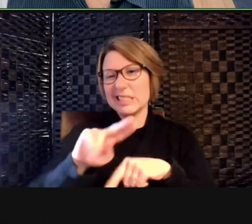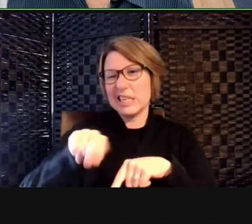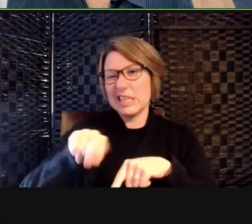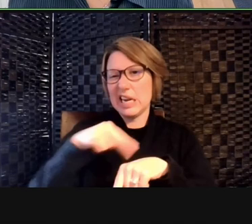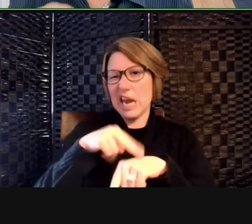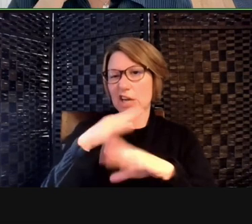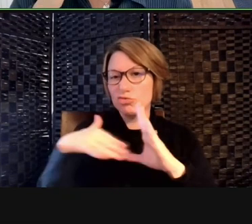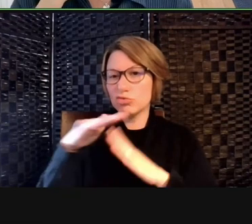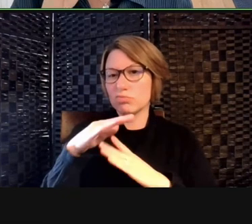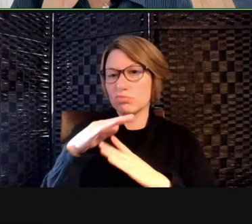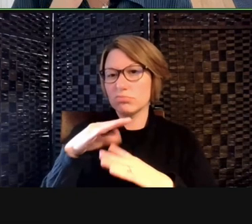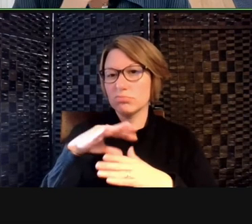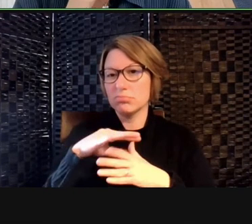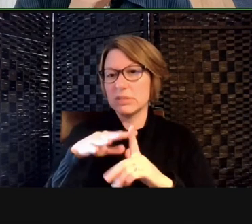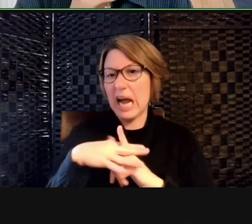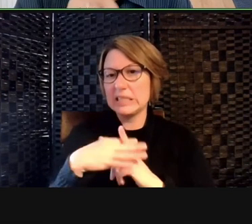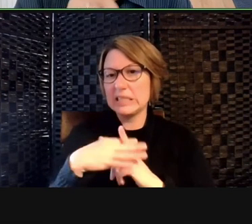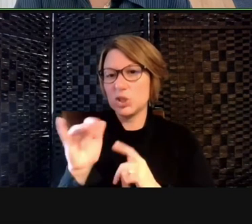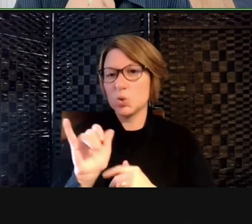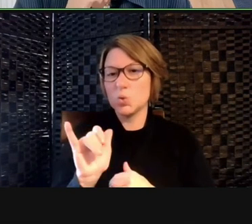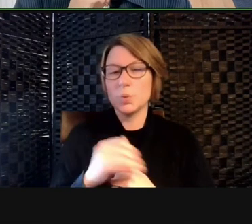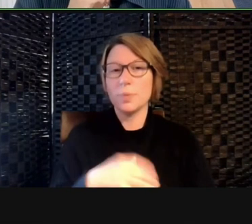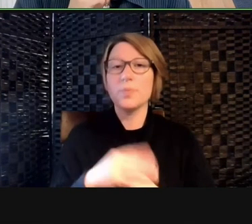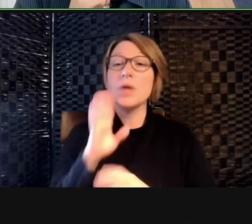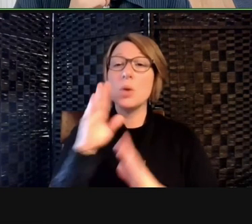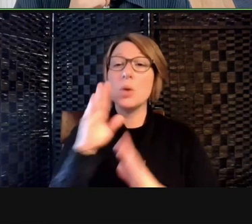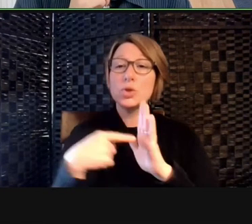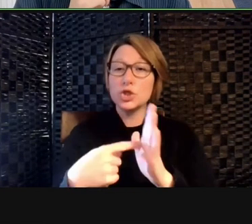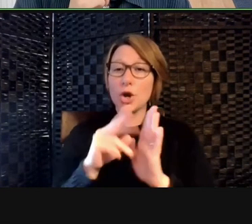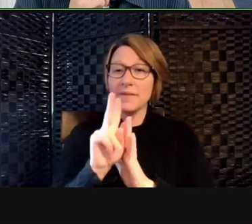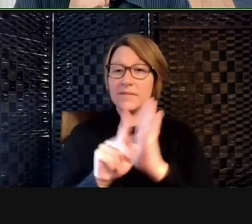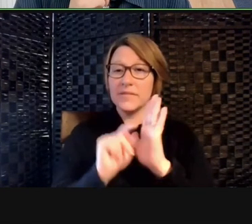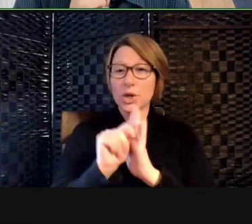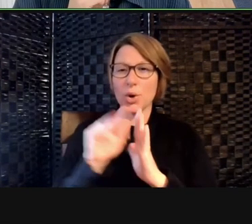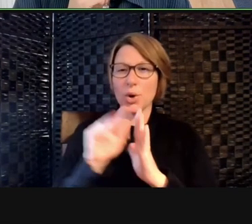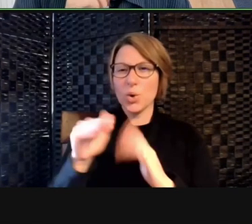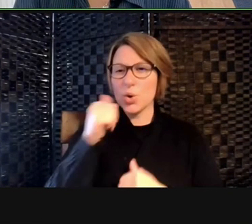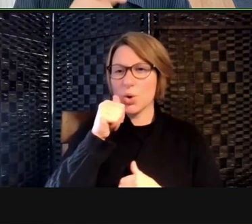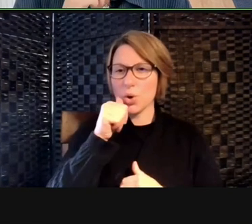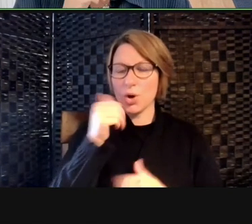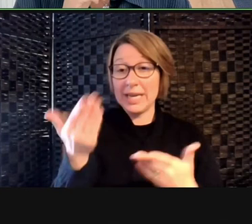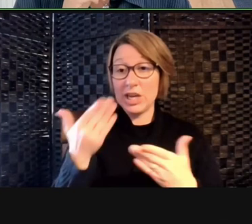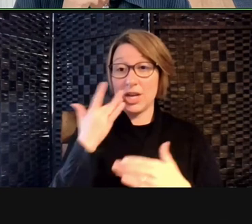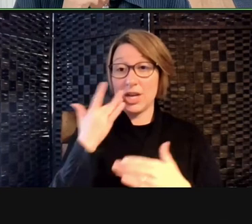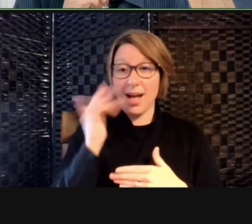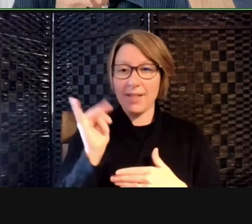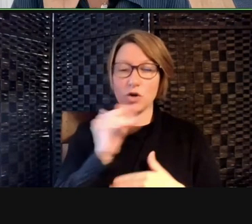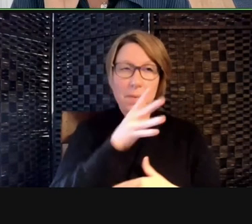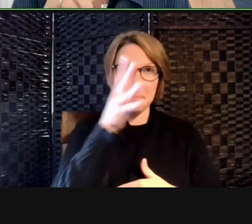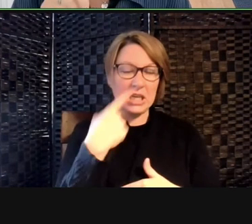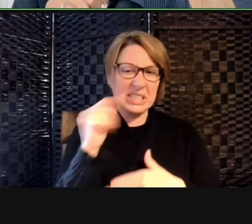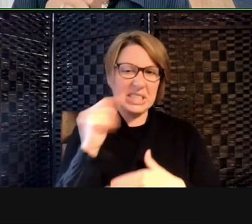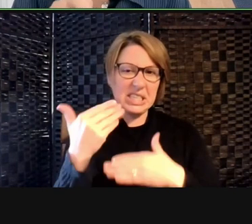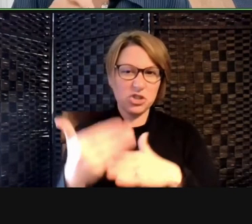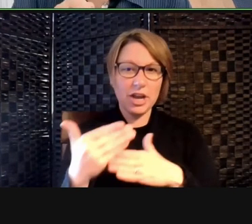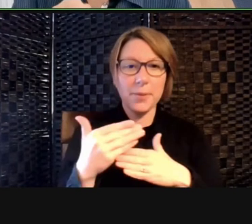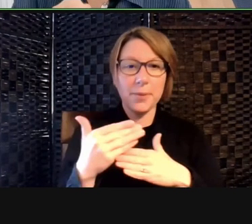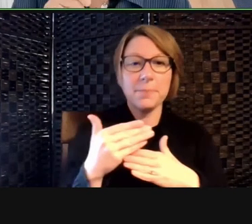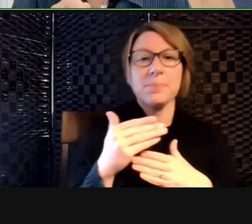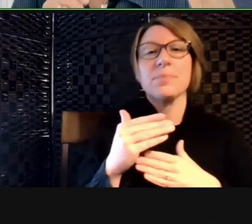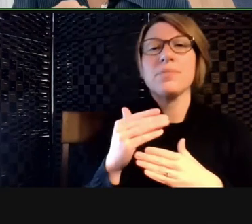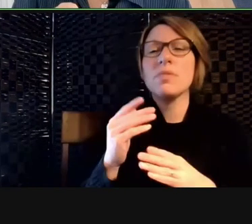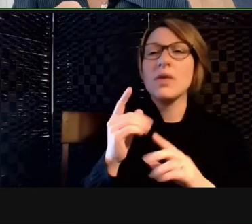to show you a video in a second of this little girl who I know out here in California, and her parents said I could share this, but it points out